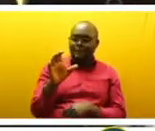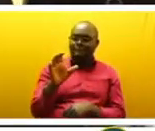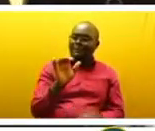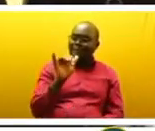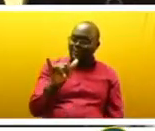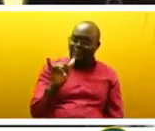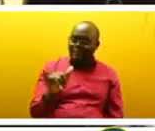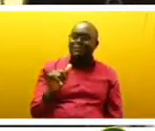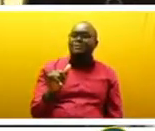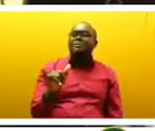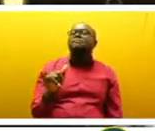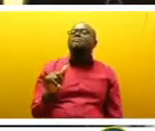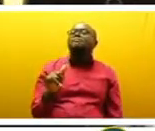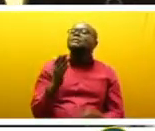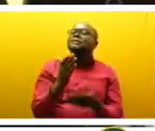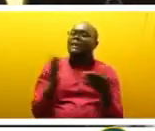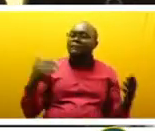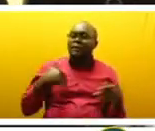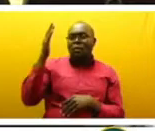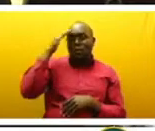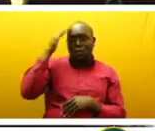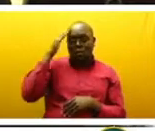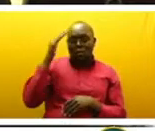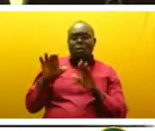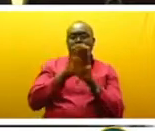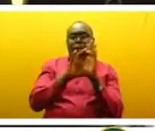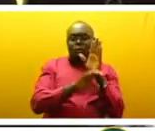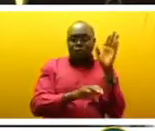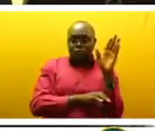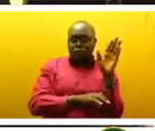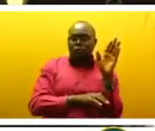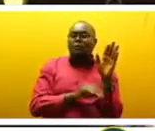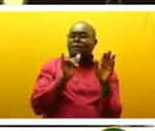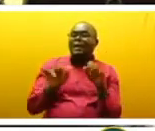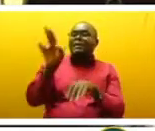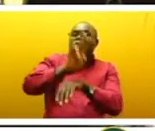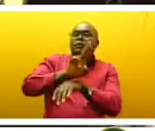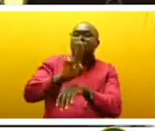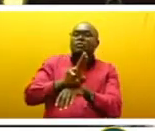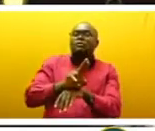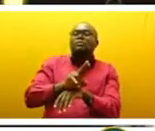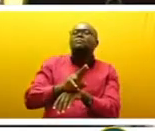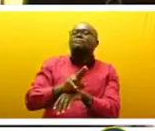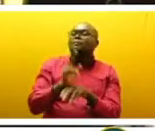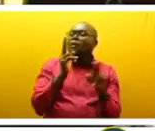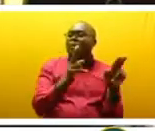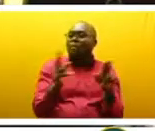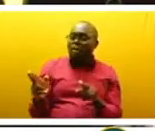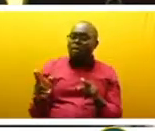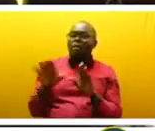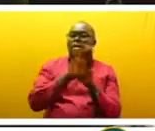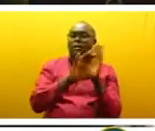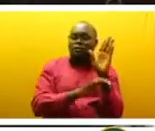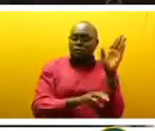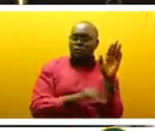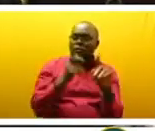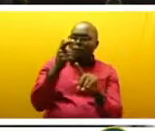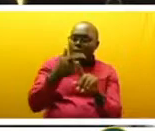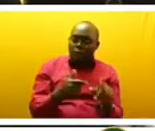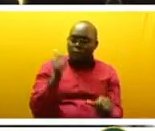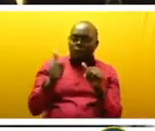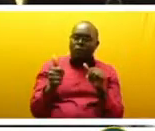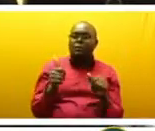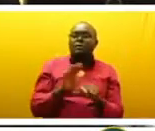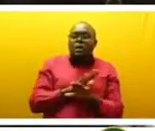a peremptory norm of the Constitution. It is a jus cogens norm of the Constitution from which